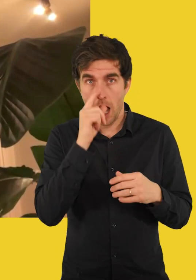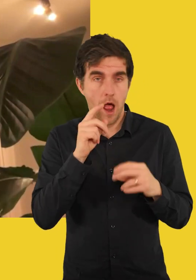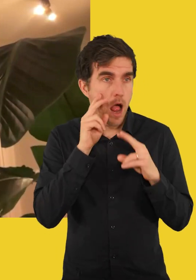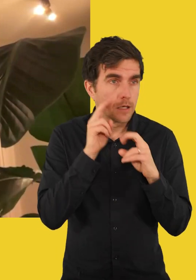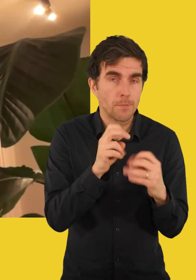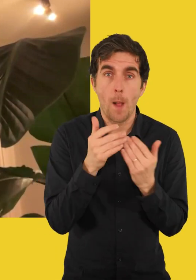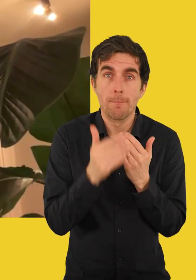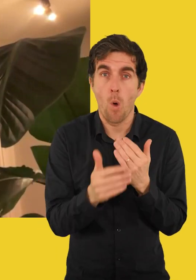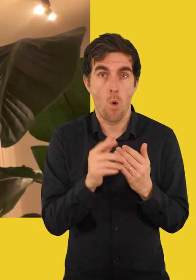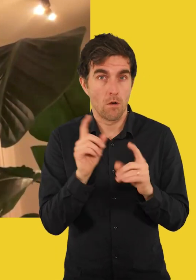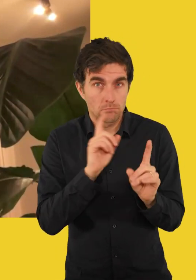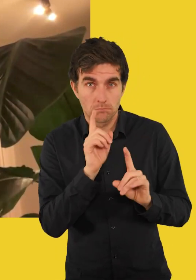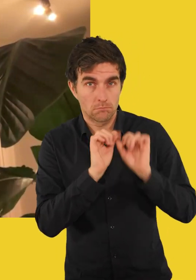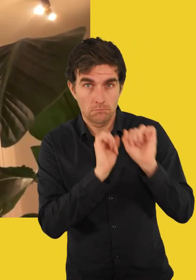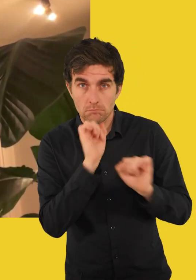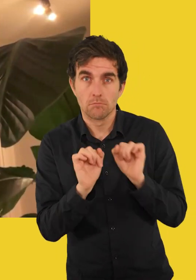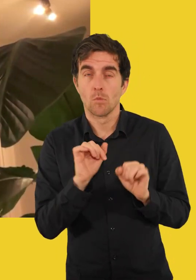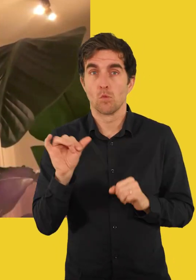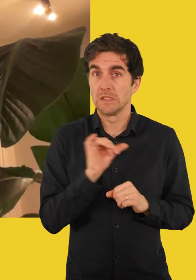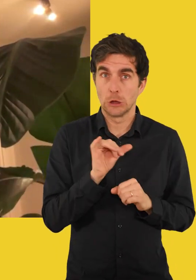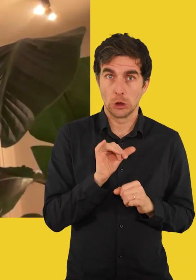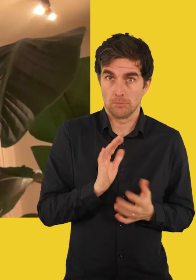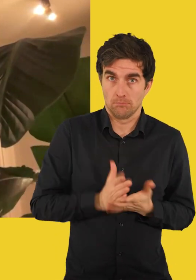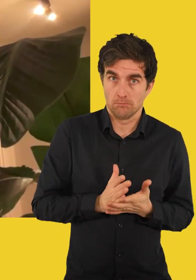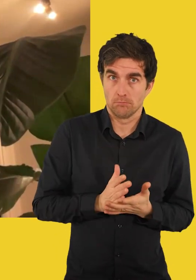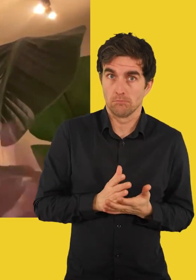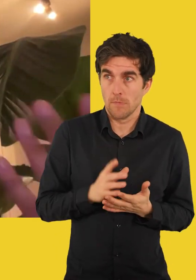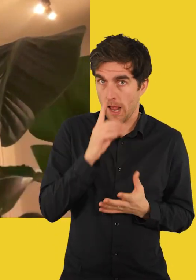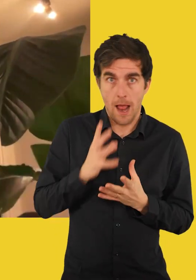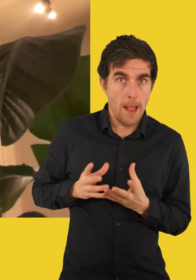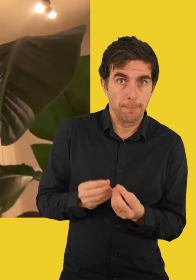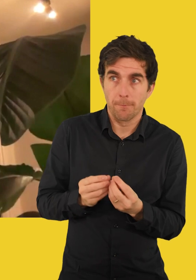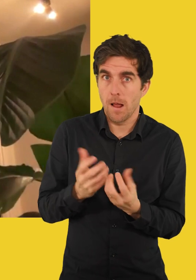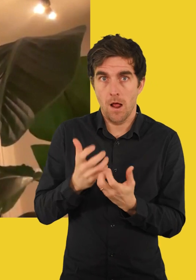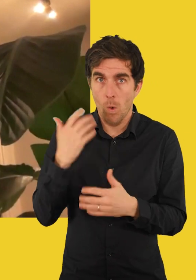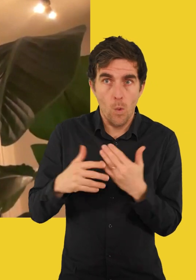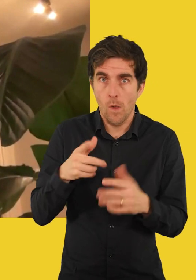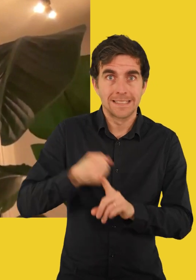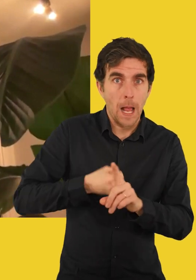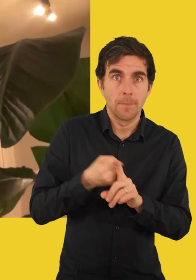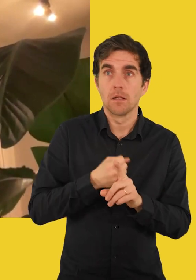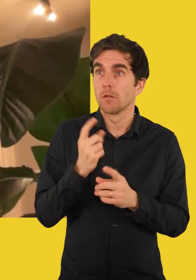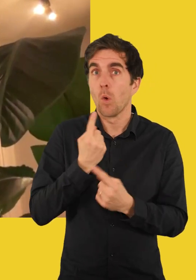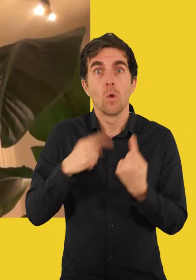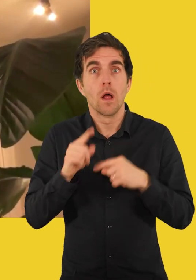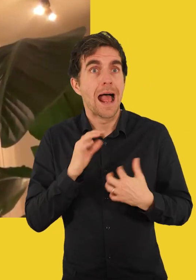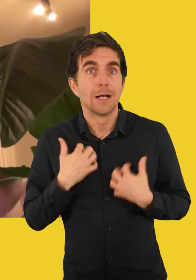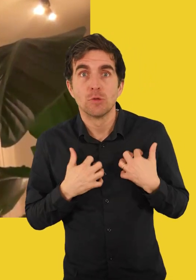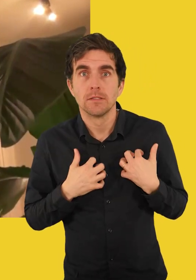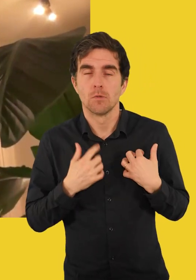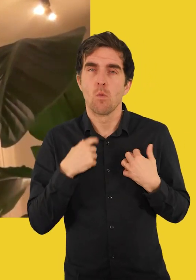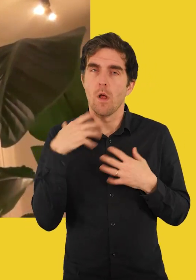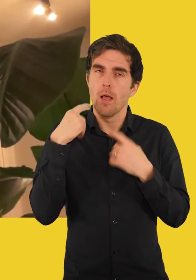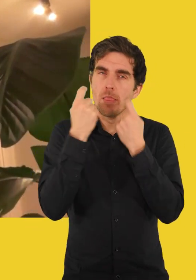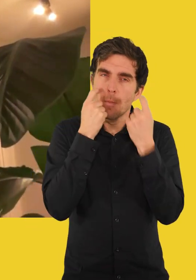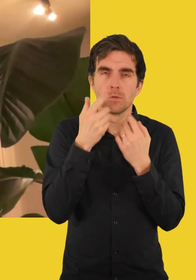that and we are here to explore in which way the courts can help in your campaigns for anyone who's interested. And